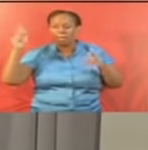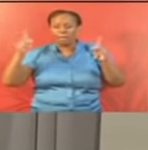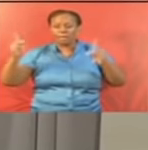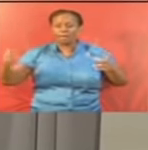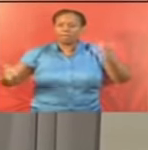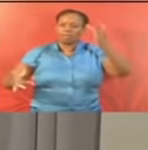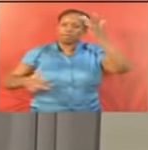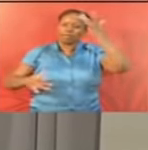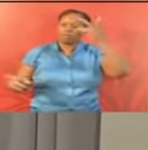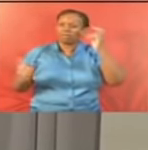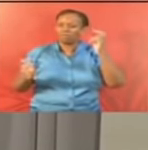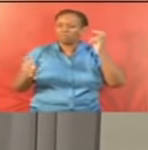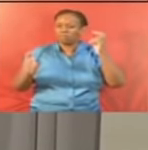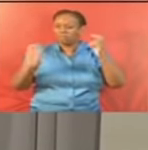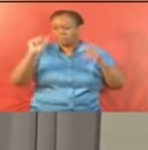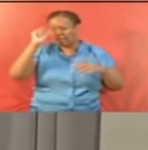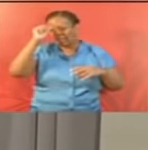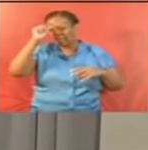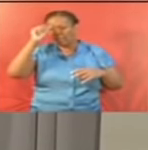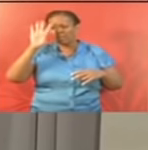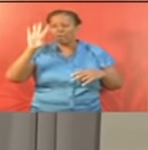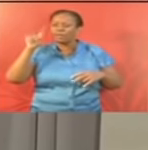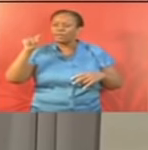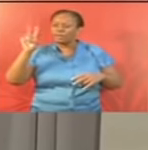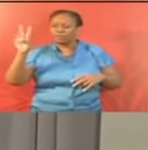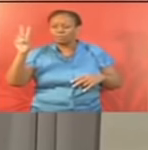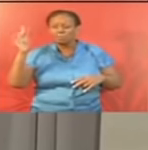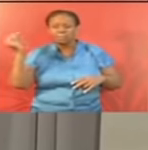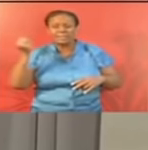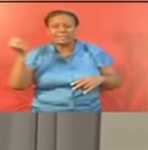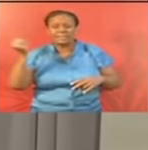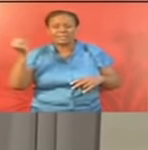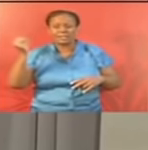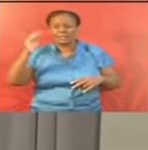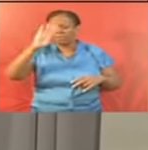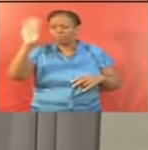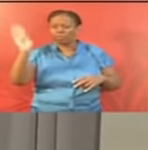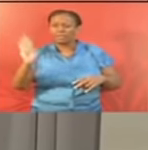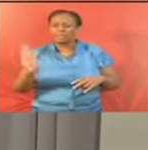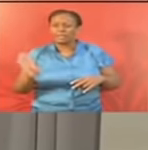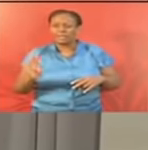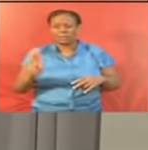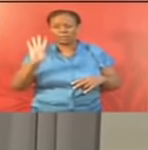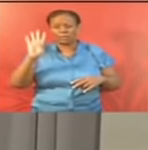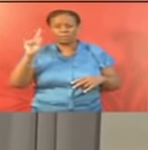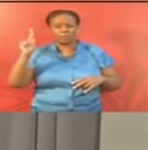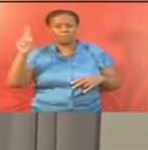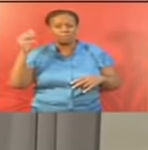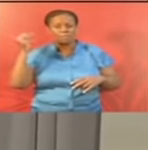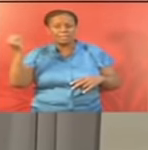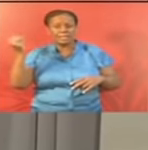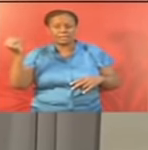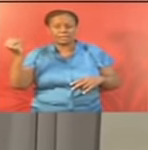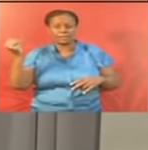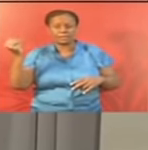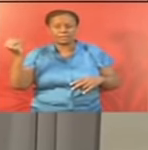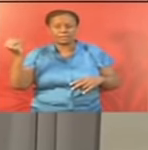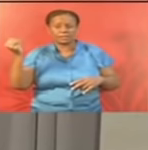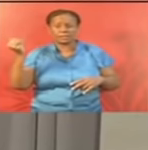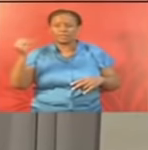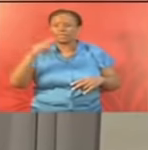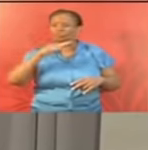4.2 million. Brazil, which used to be second, 4.1 million. And Russia, which used to be